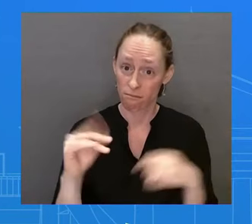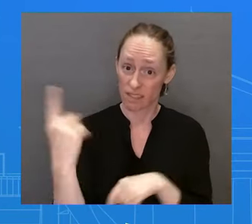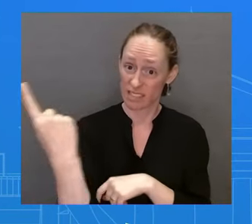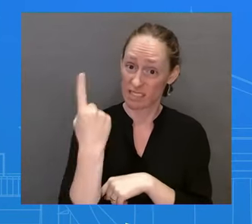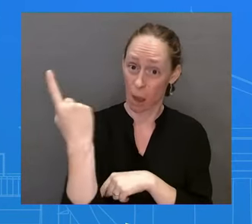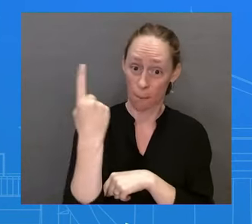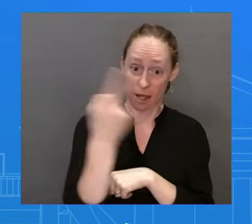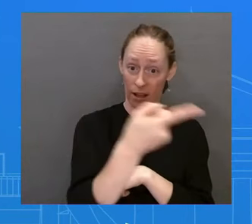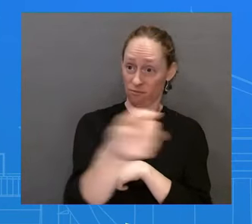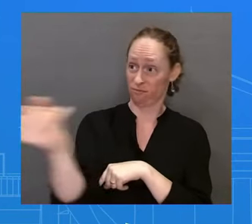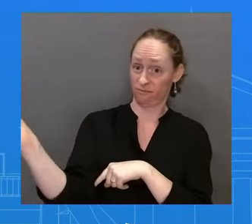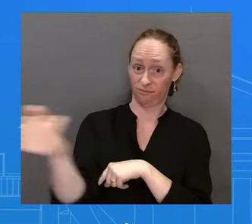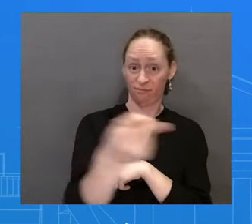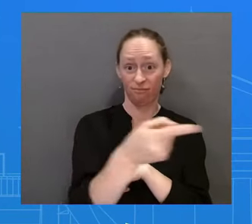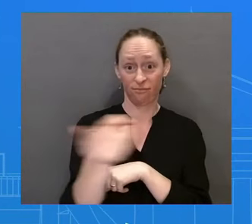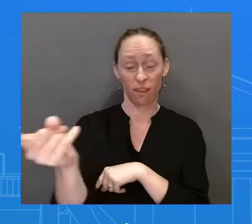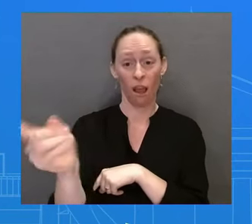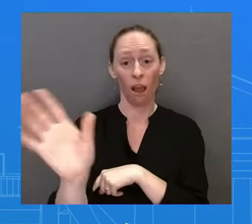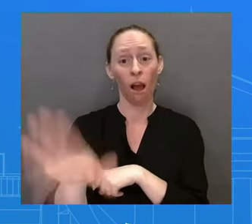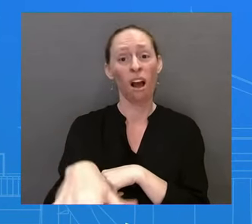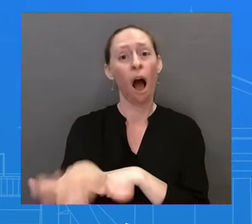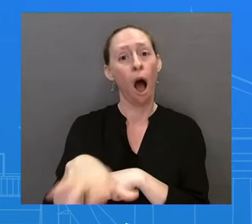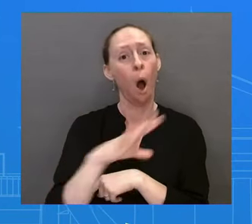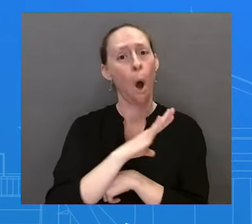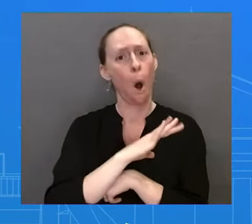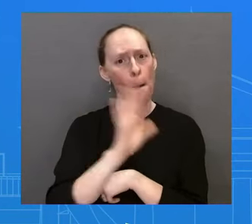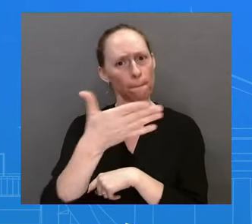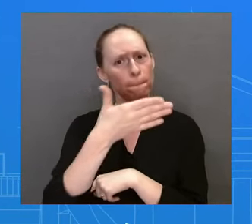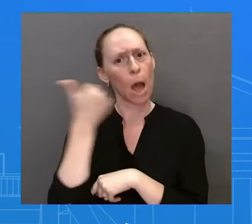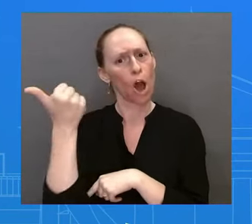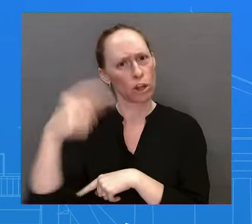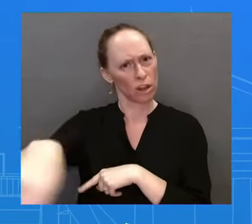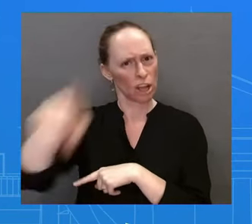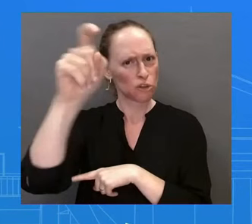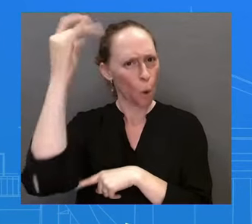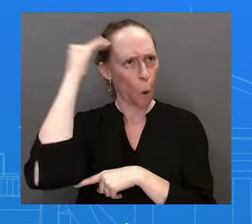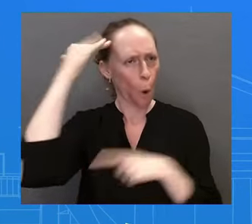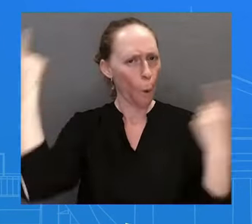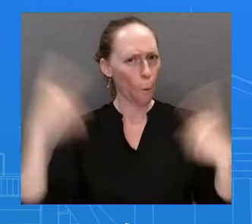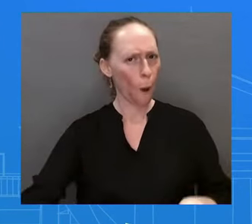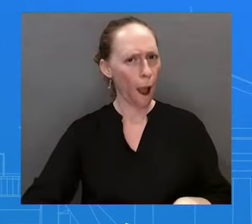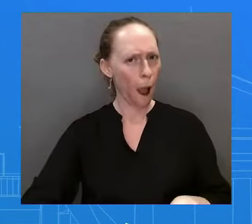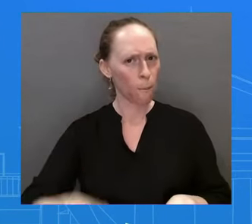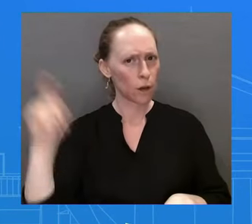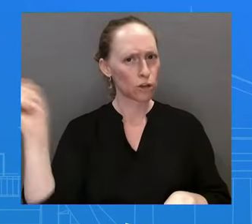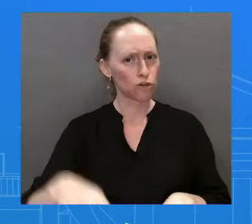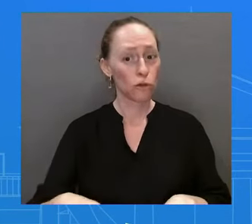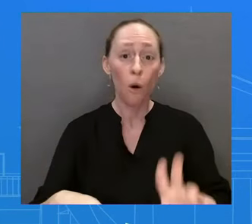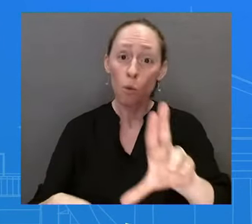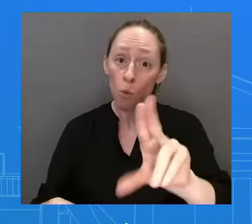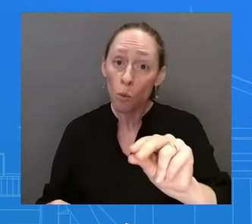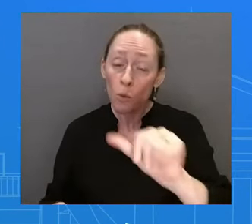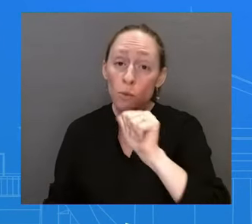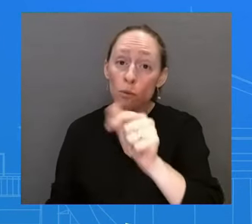public stream. And it's absolutely not. And there's a limit even now to what we can